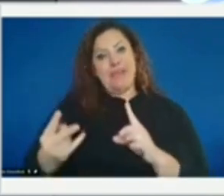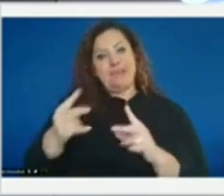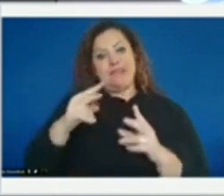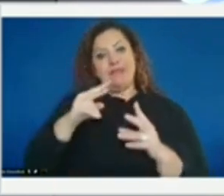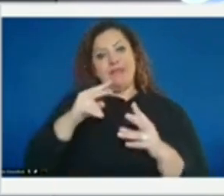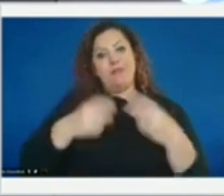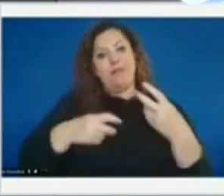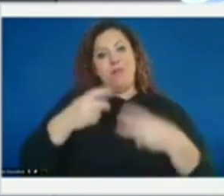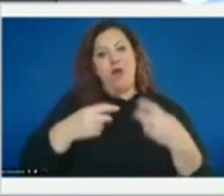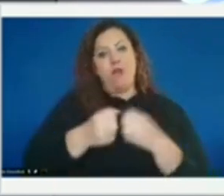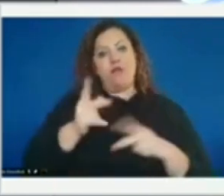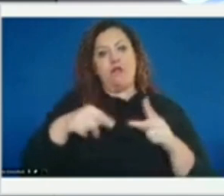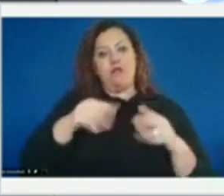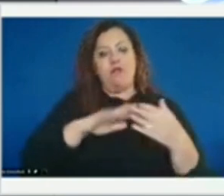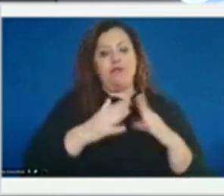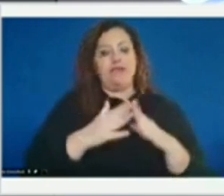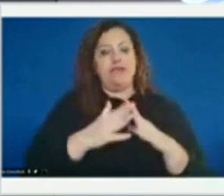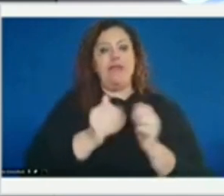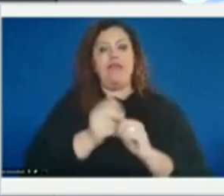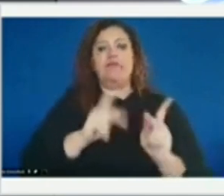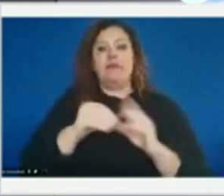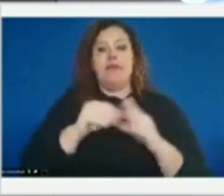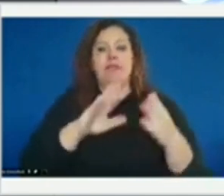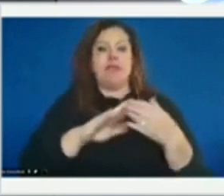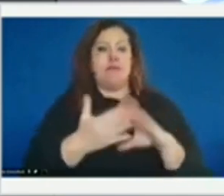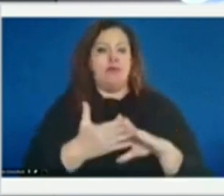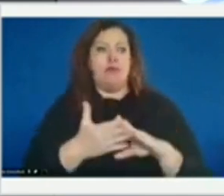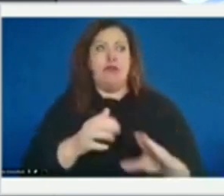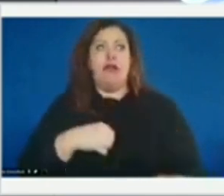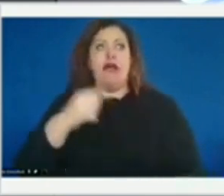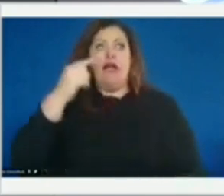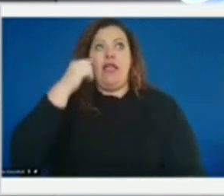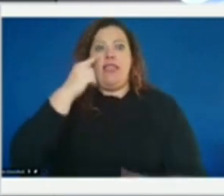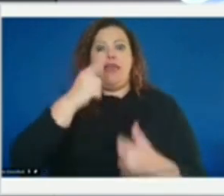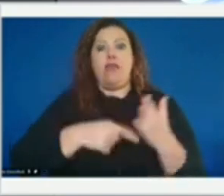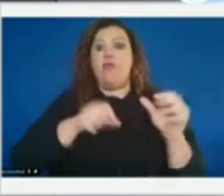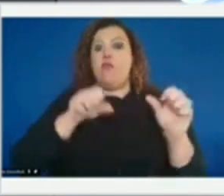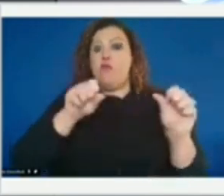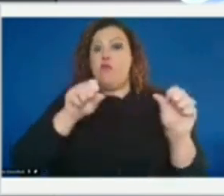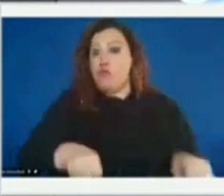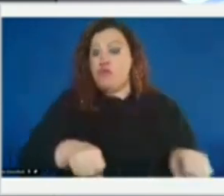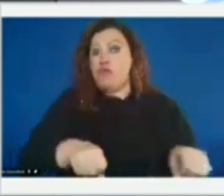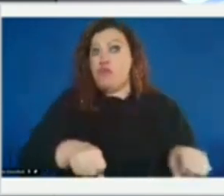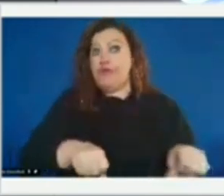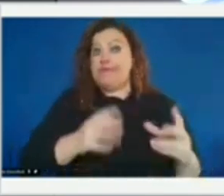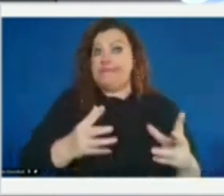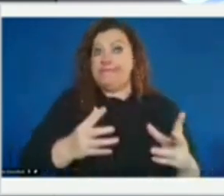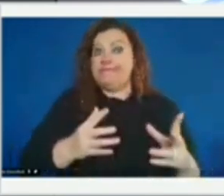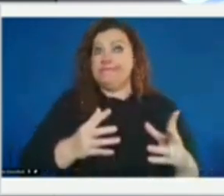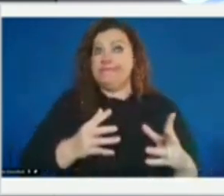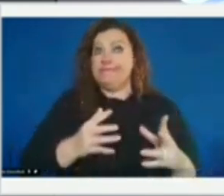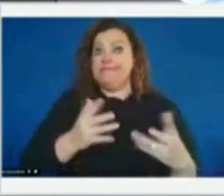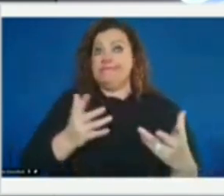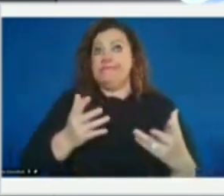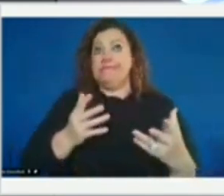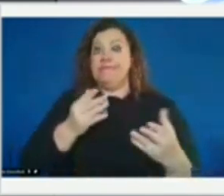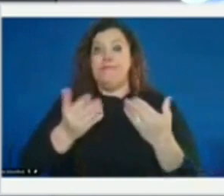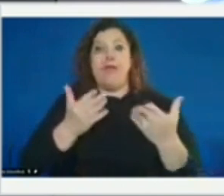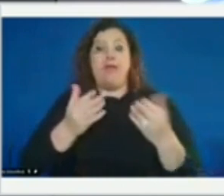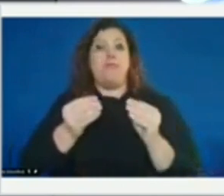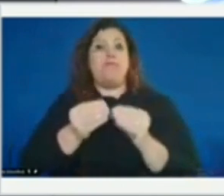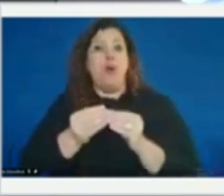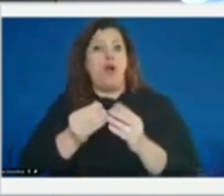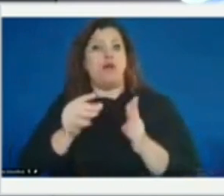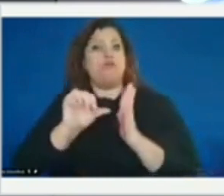in the community. I think what could drill it home even more, could you explain, let's take the